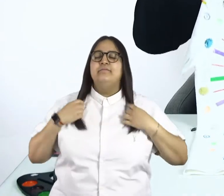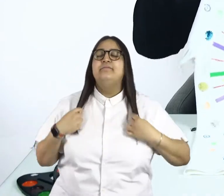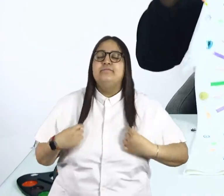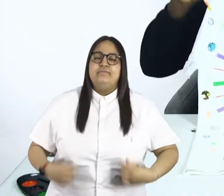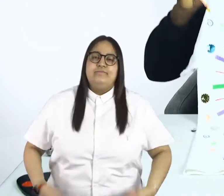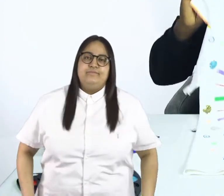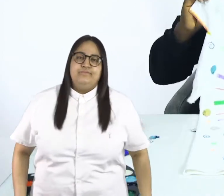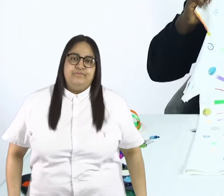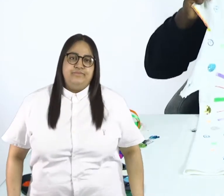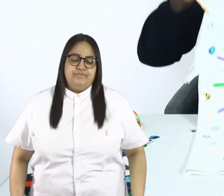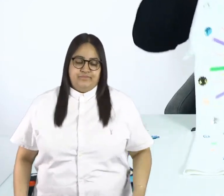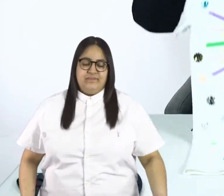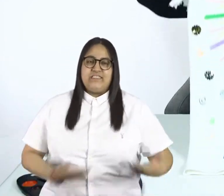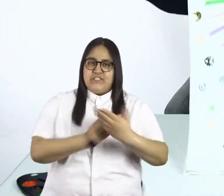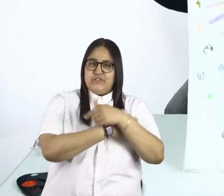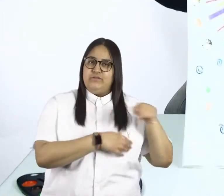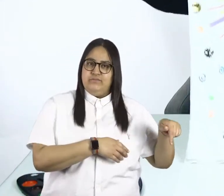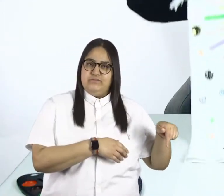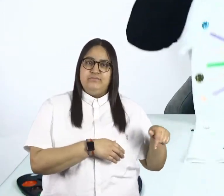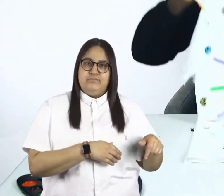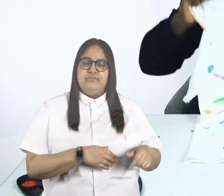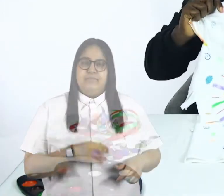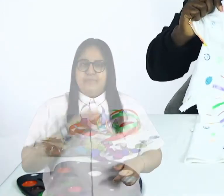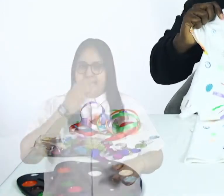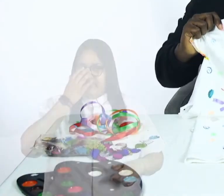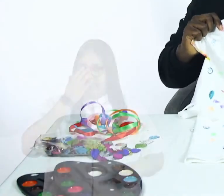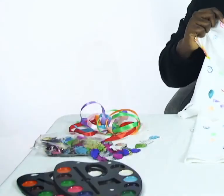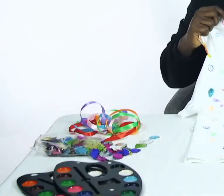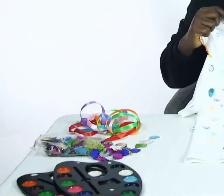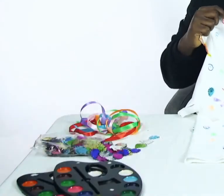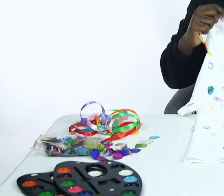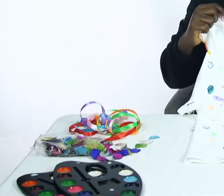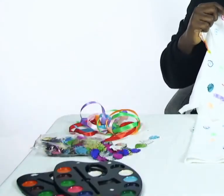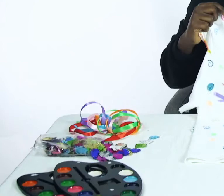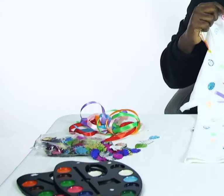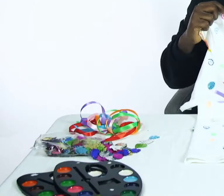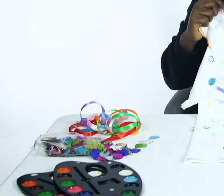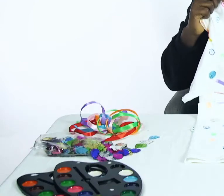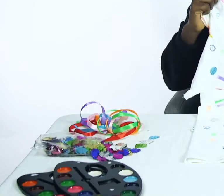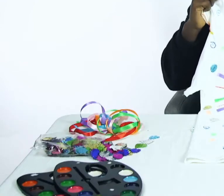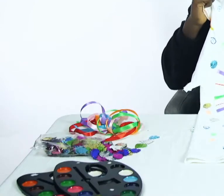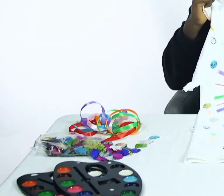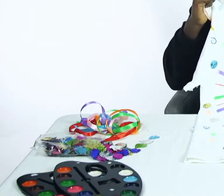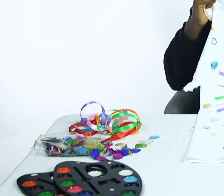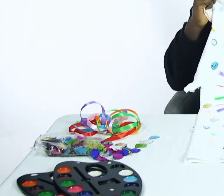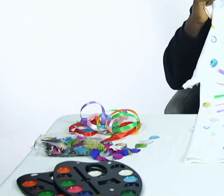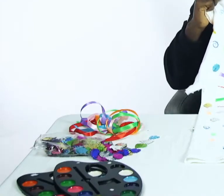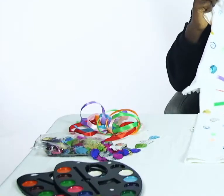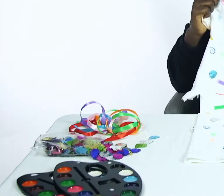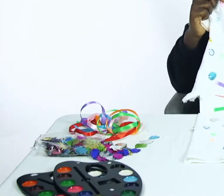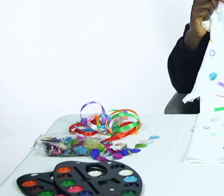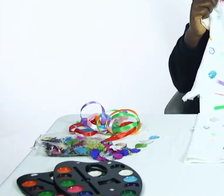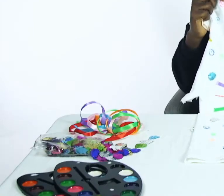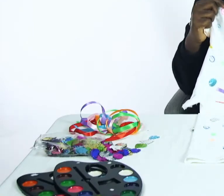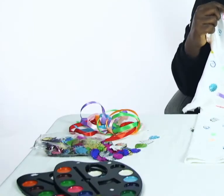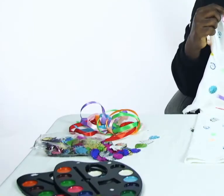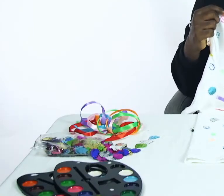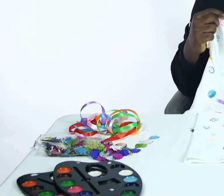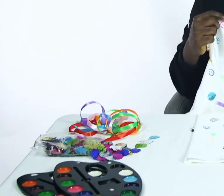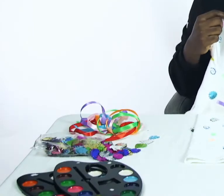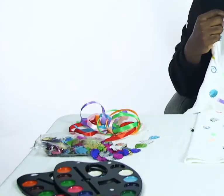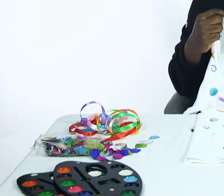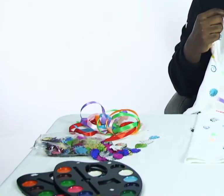Just a little bit about this t-shirt. When designing it, I thought more festival-like. So you know, you go